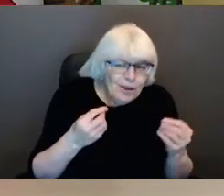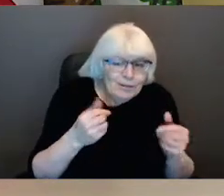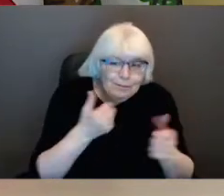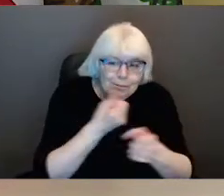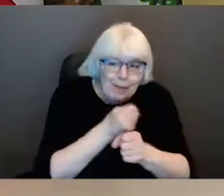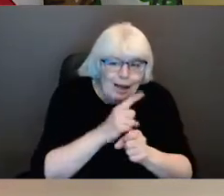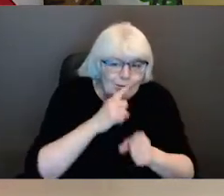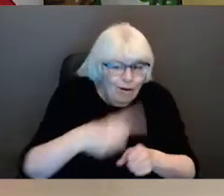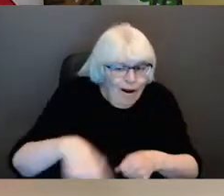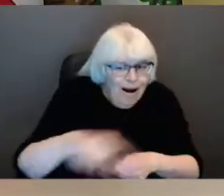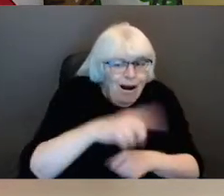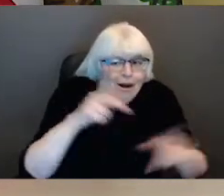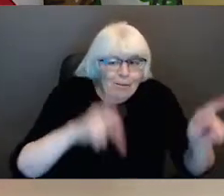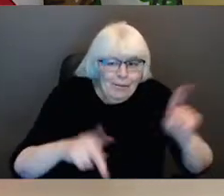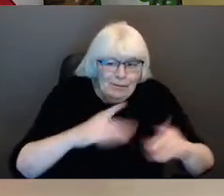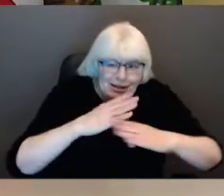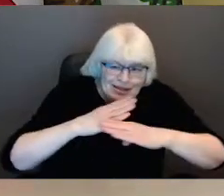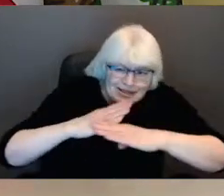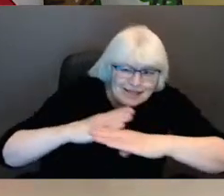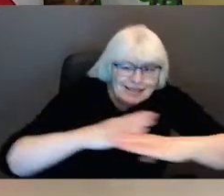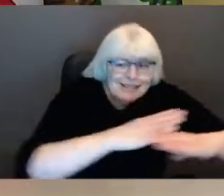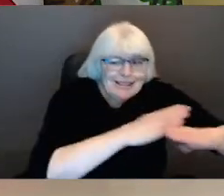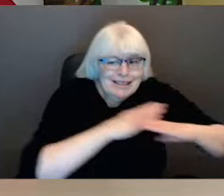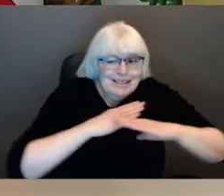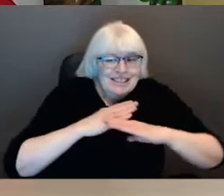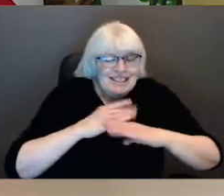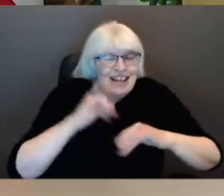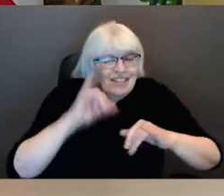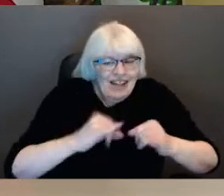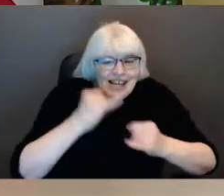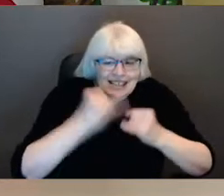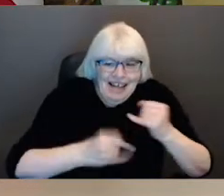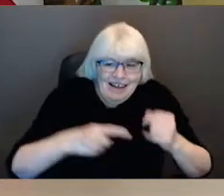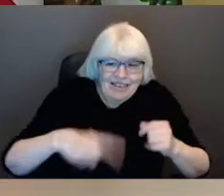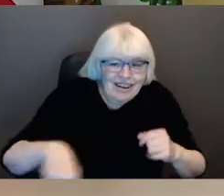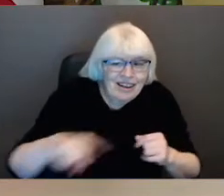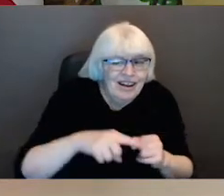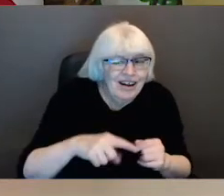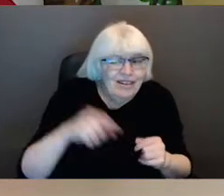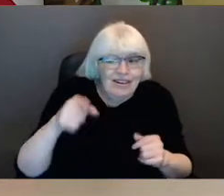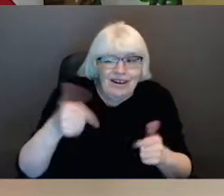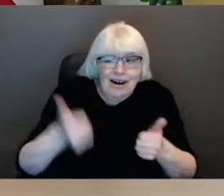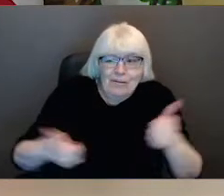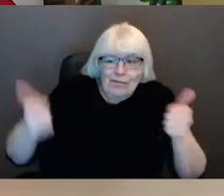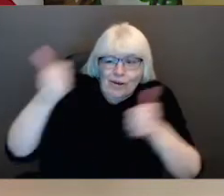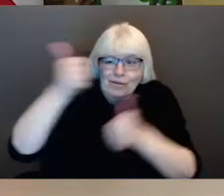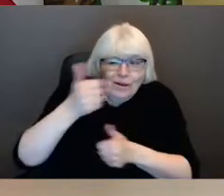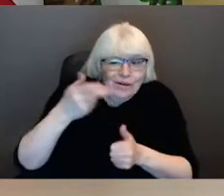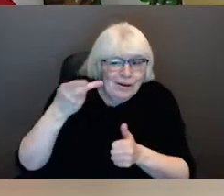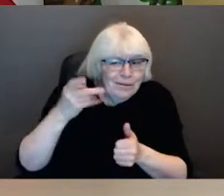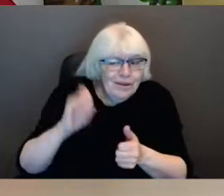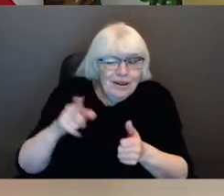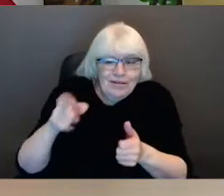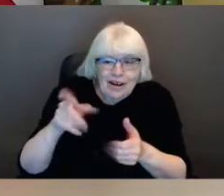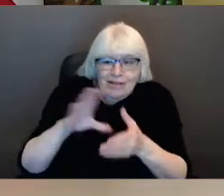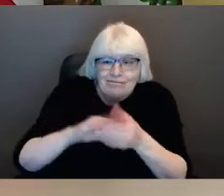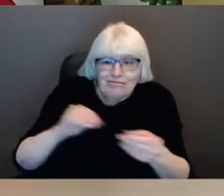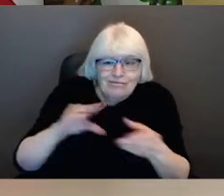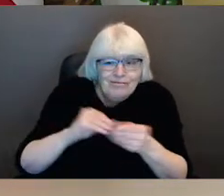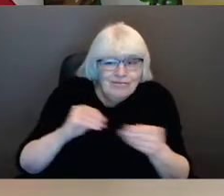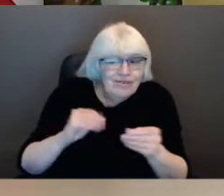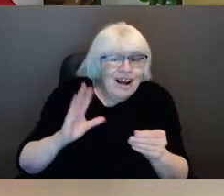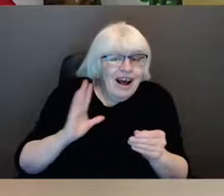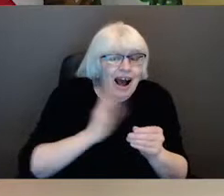stage. But as the Premier said, we all want to transition as quickly as we can,